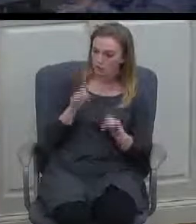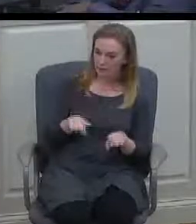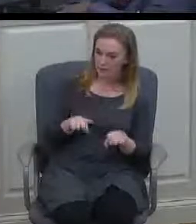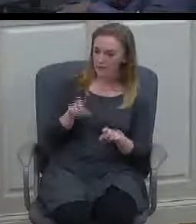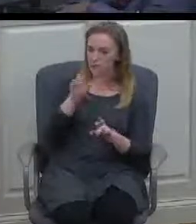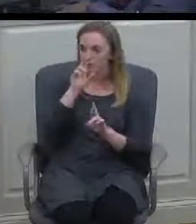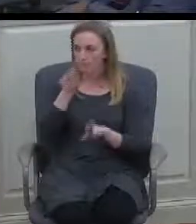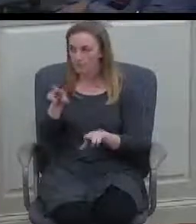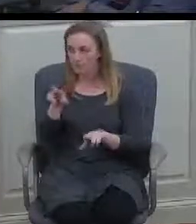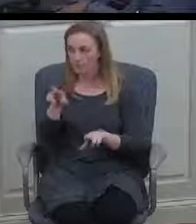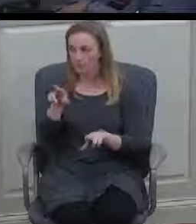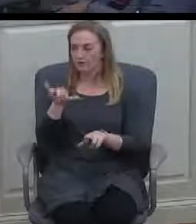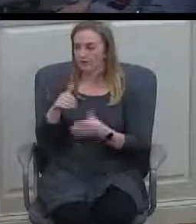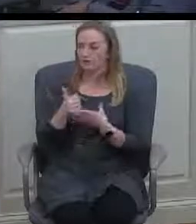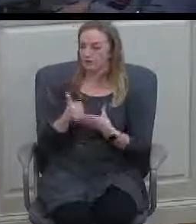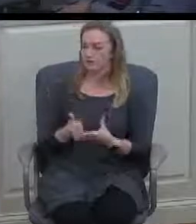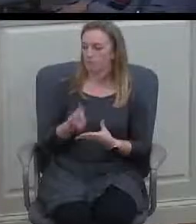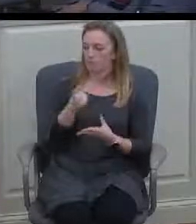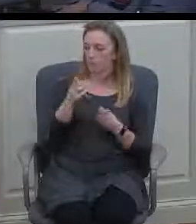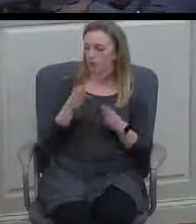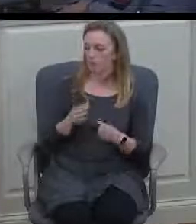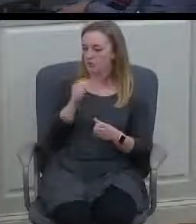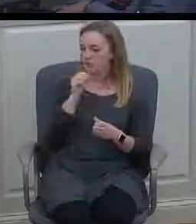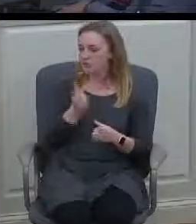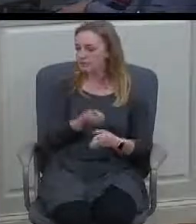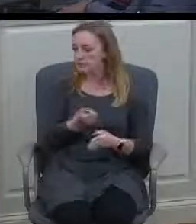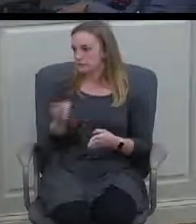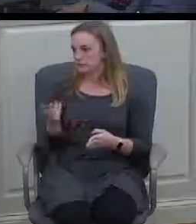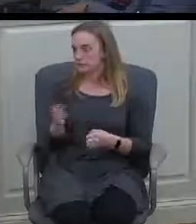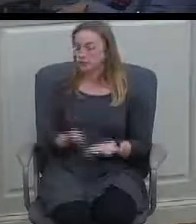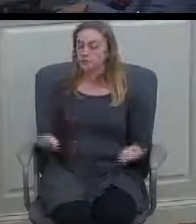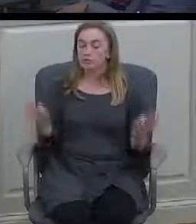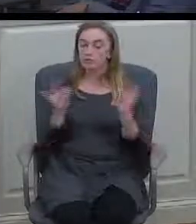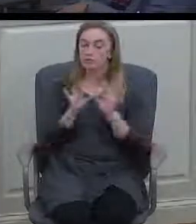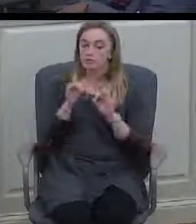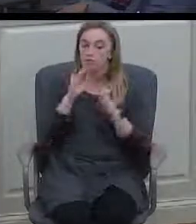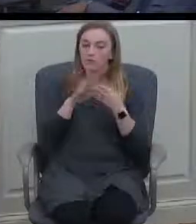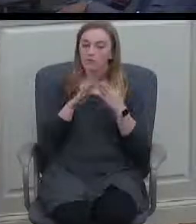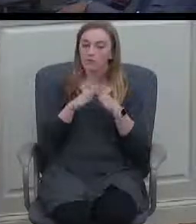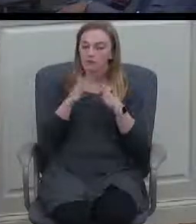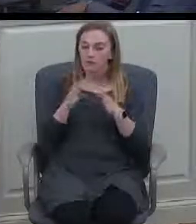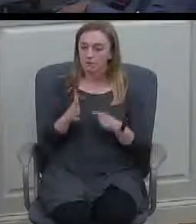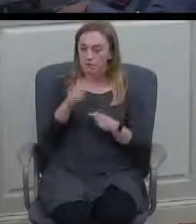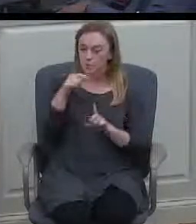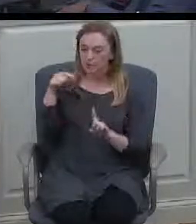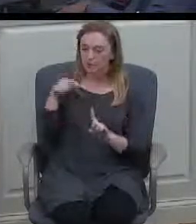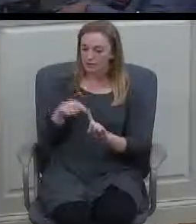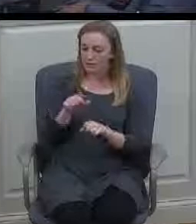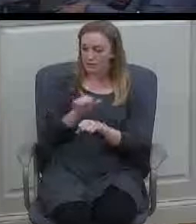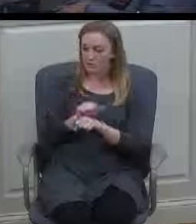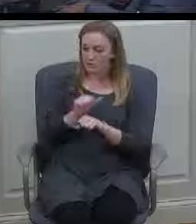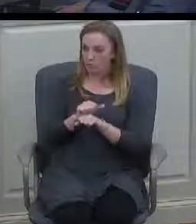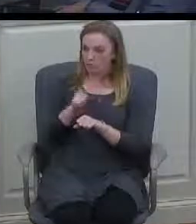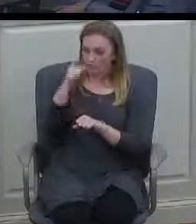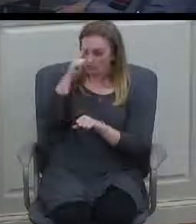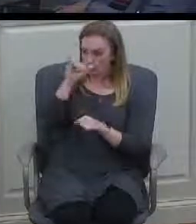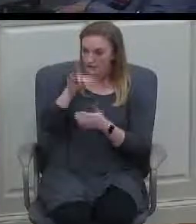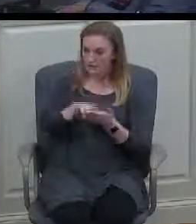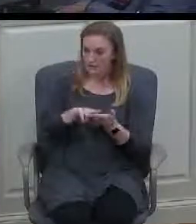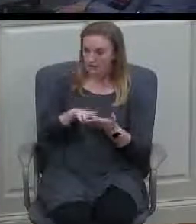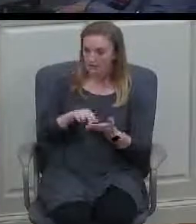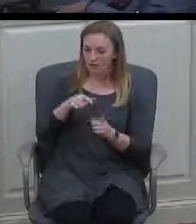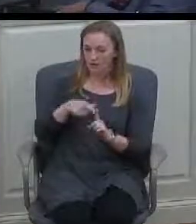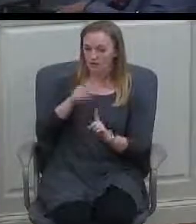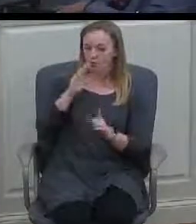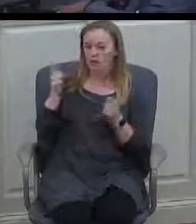those. That's helpful. What's important for the city is that the person that is working with the contract is the administrator of